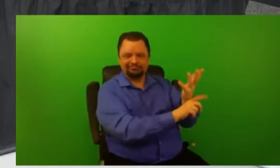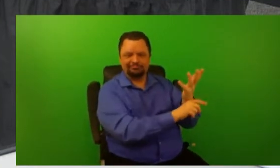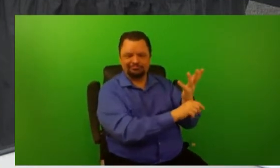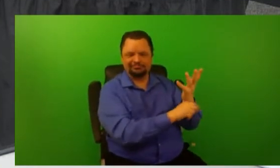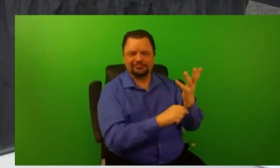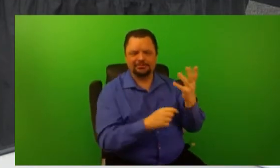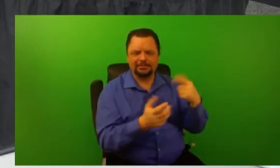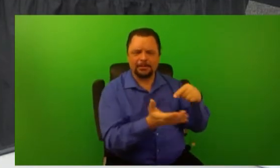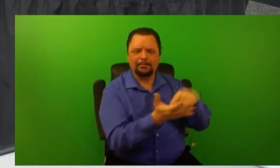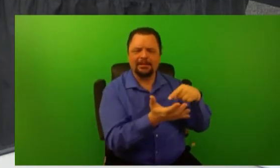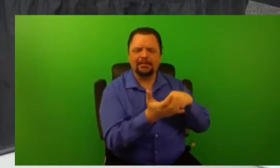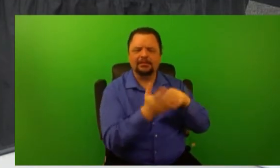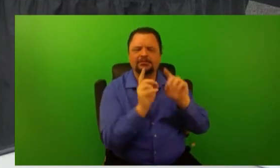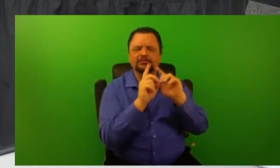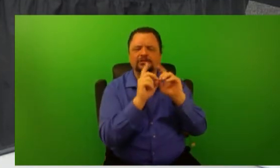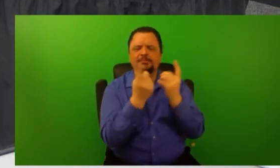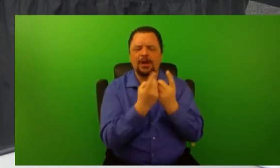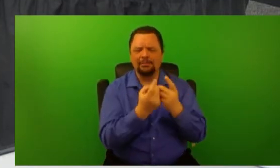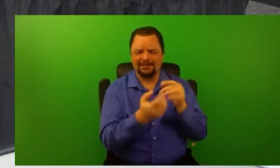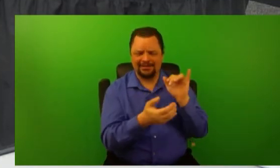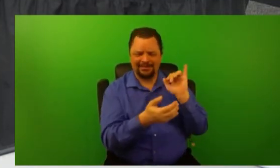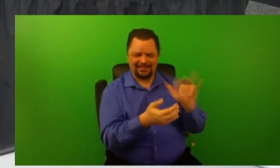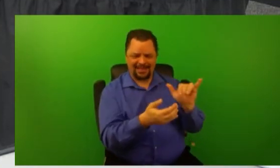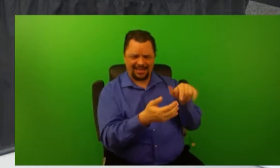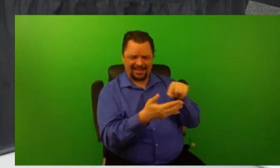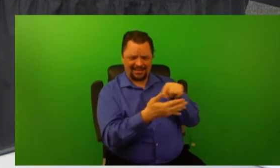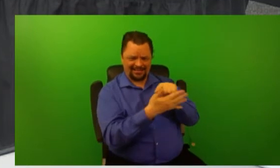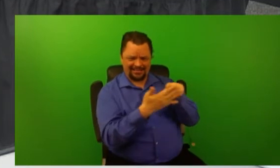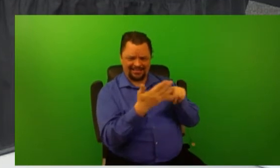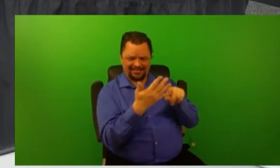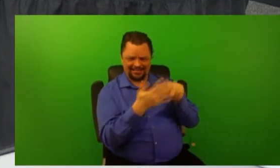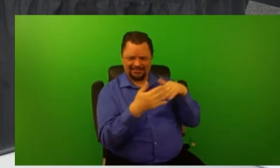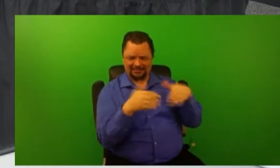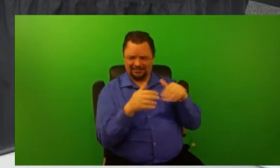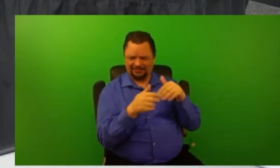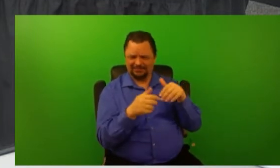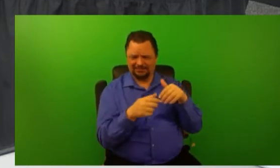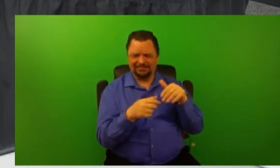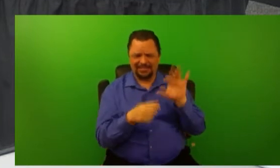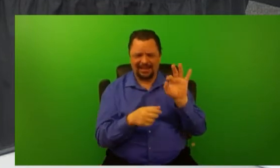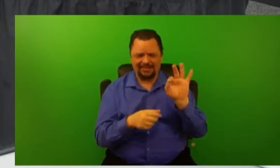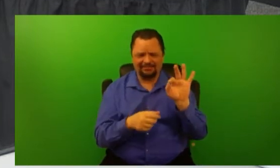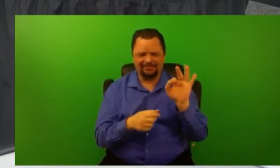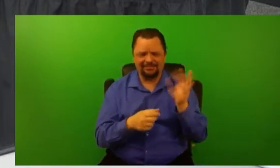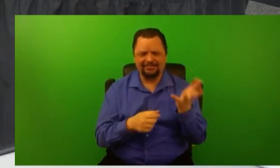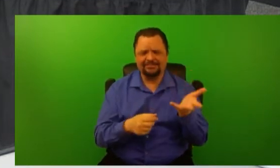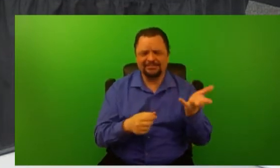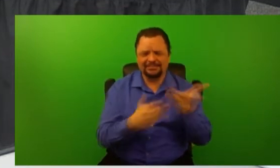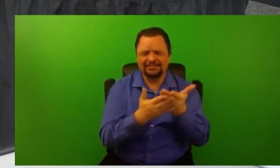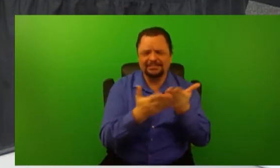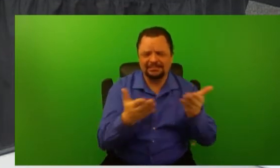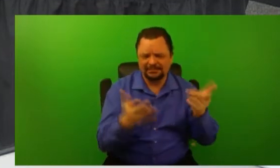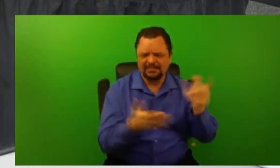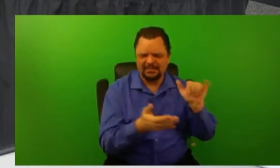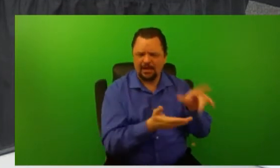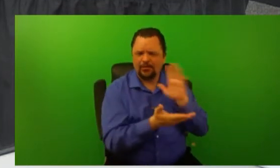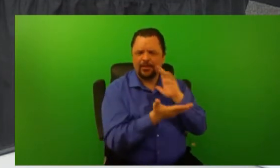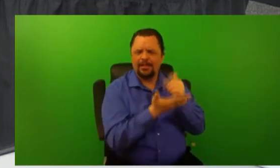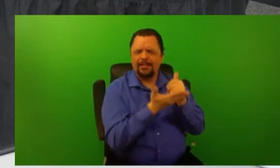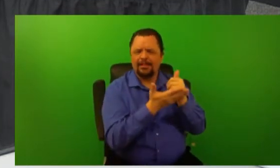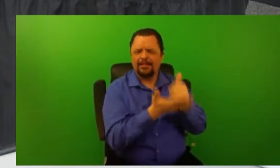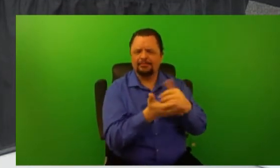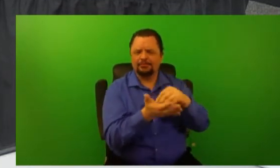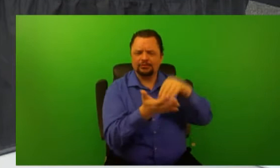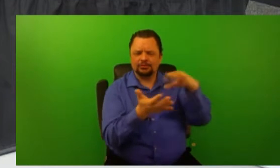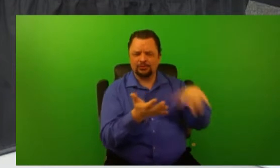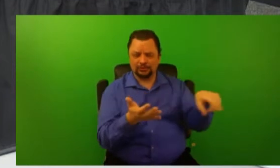so everybody, you know, all 9 of us aren't trying to help out the students. Like if we know, hey, Dr. Turbush has it covered.